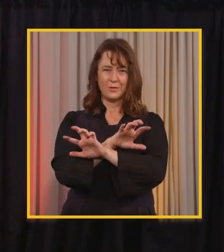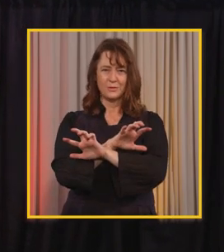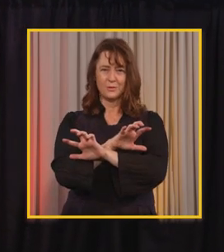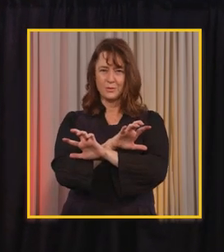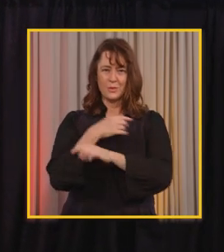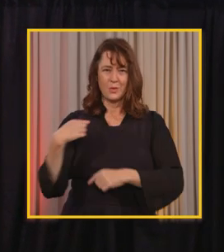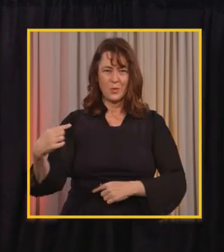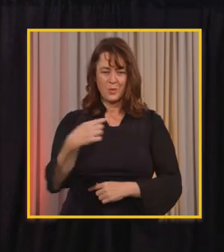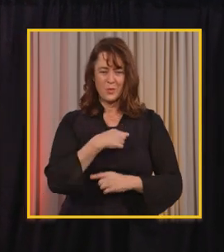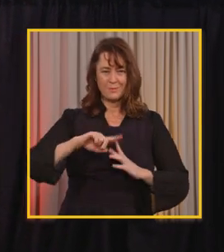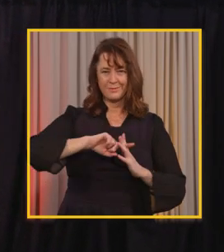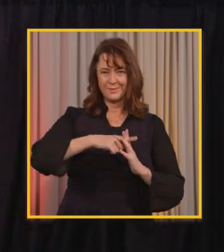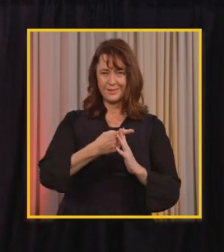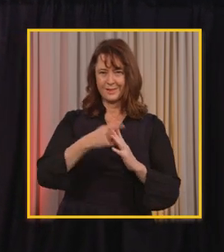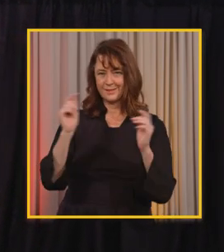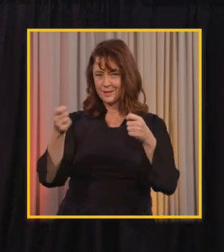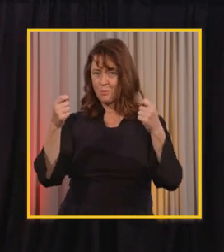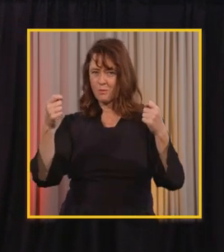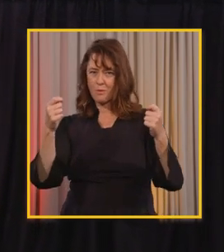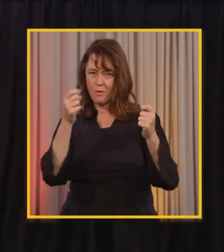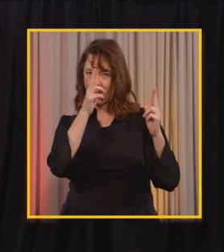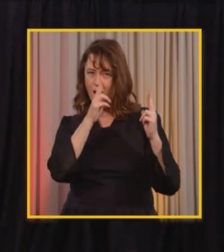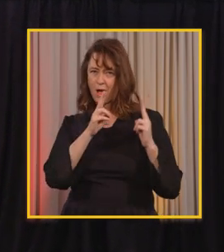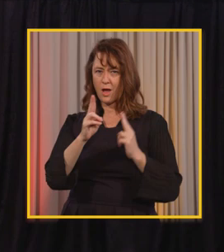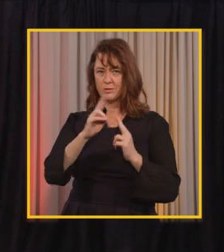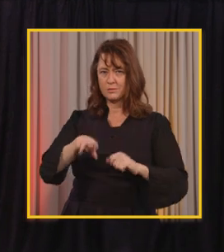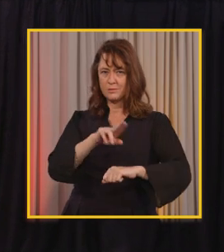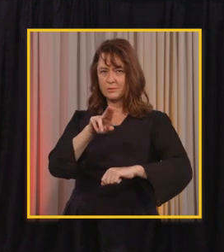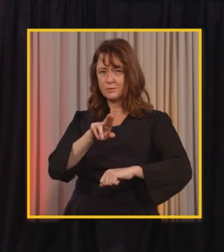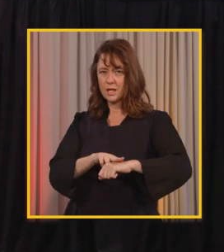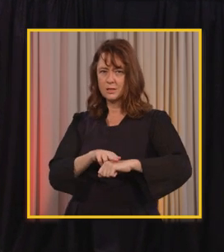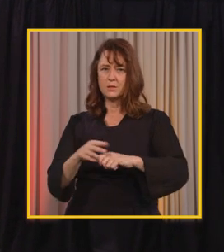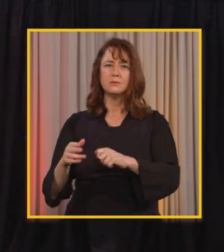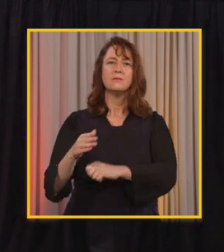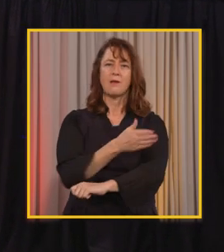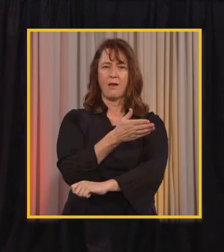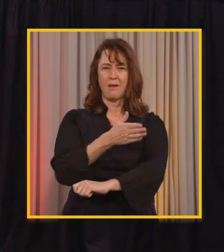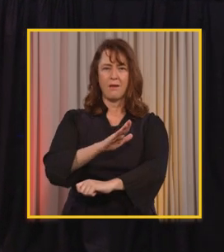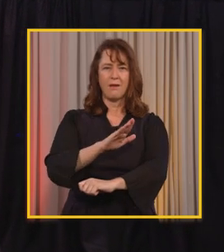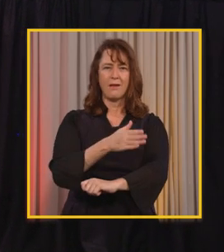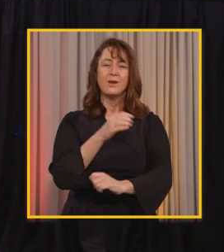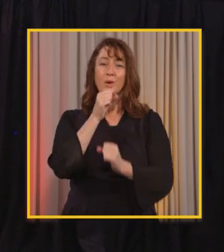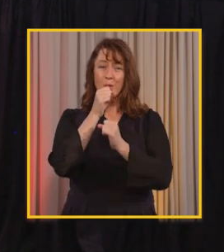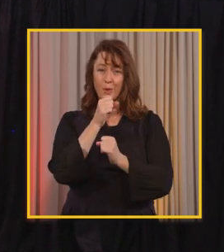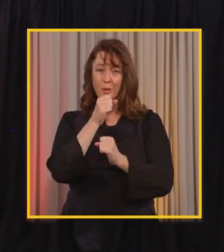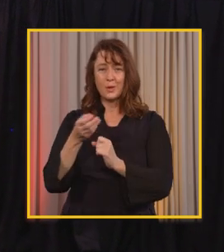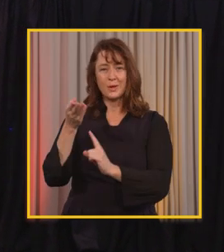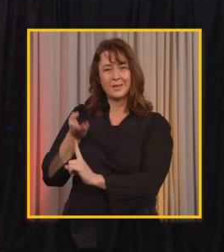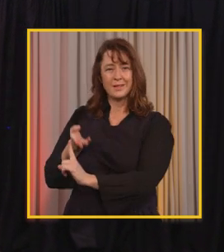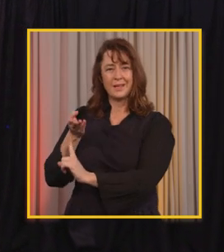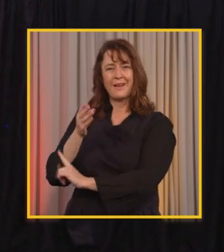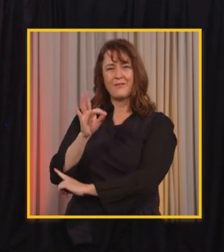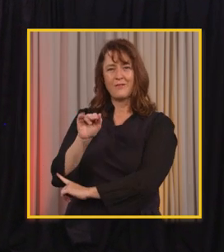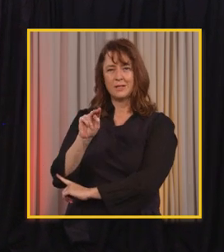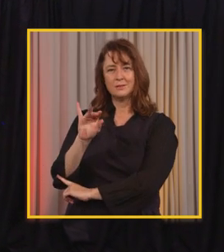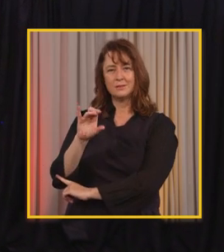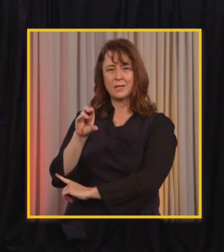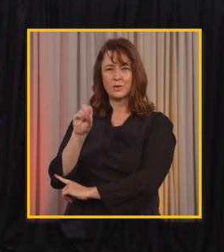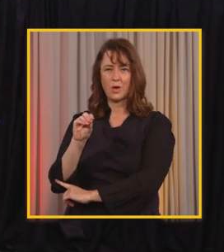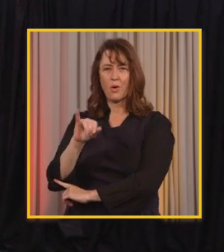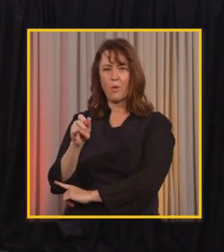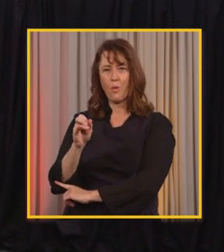ceremony by honoring our nation with the national anthem, sung by Francisco Juarez Jr., member of the graduating class